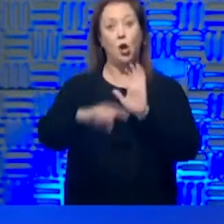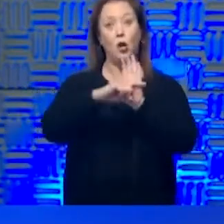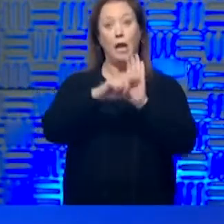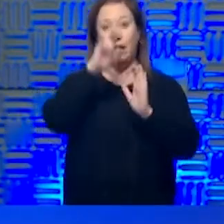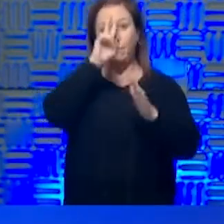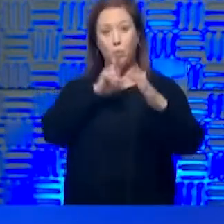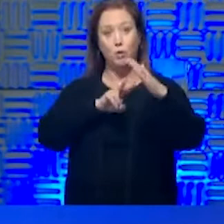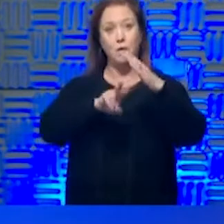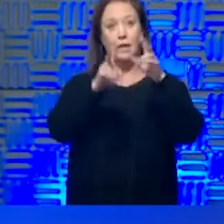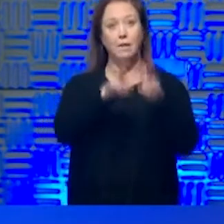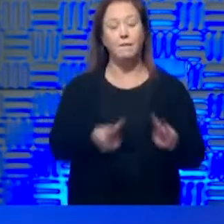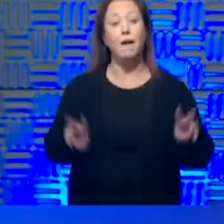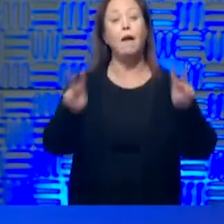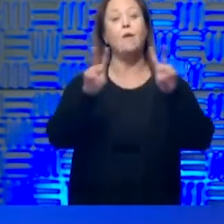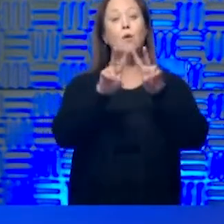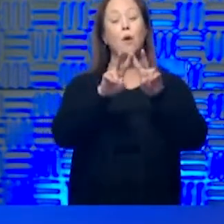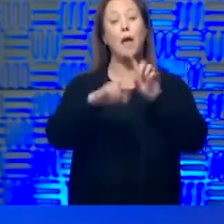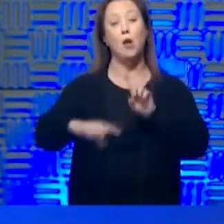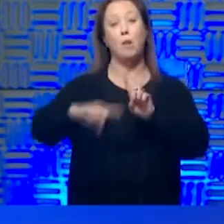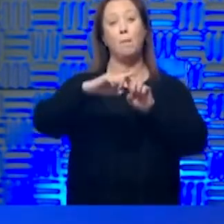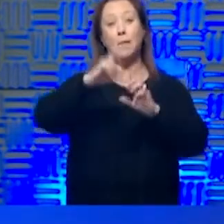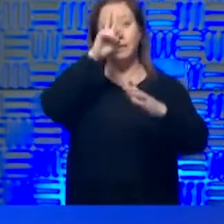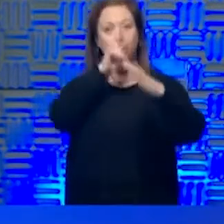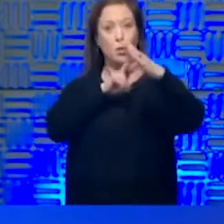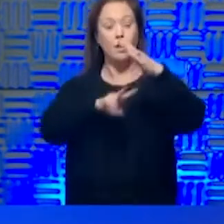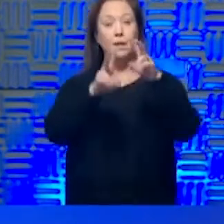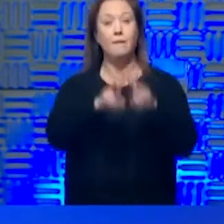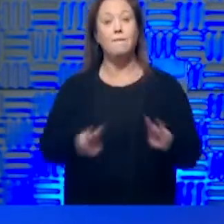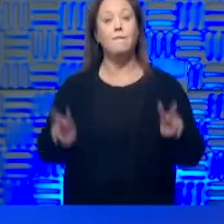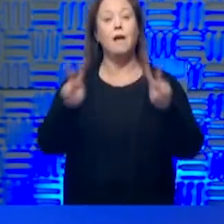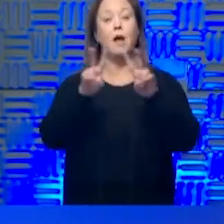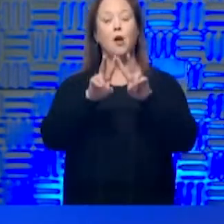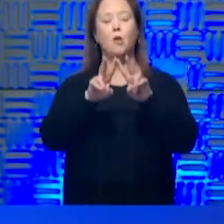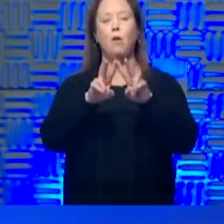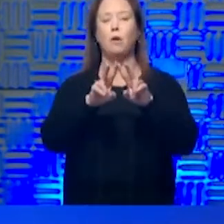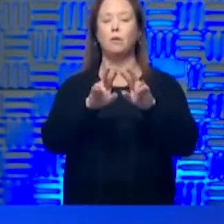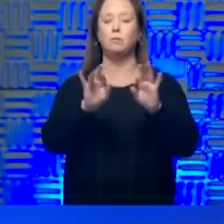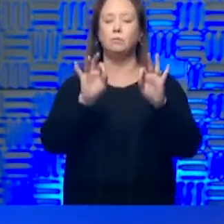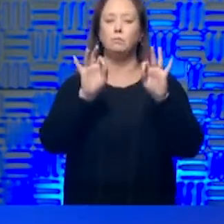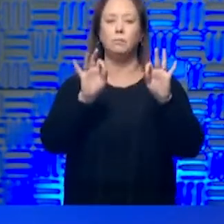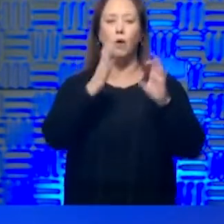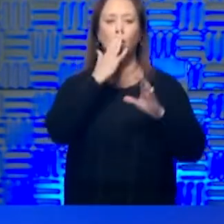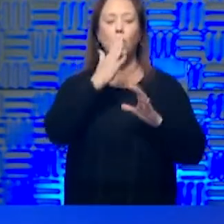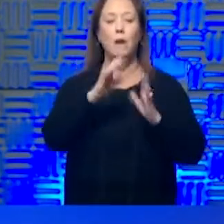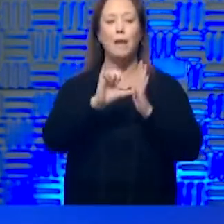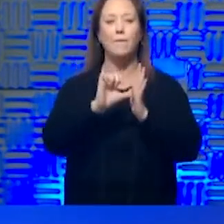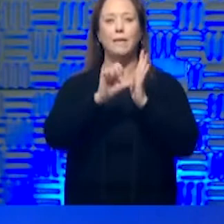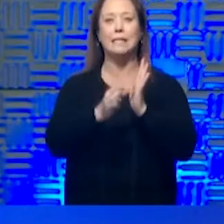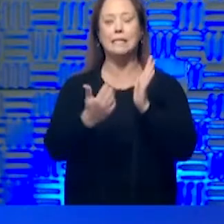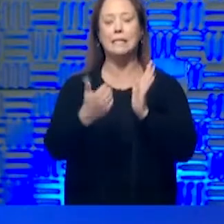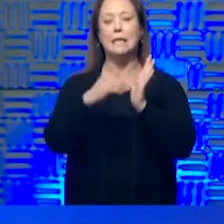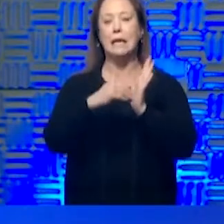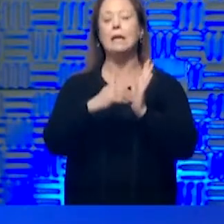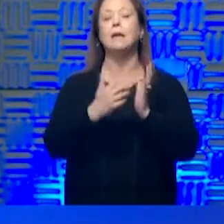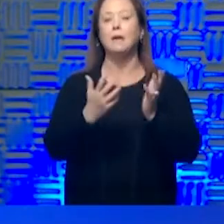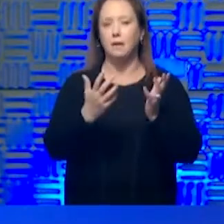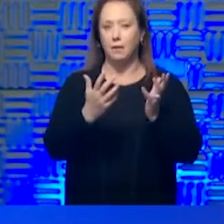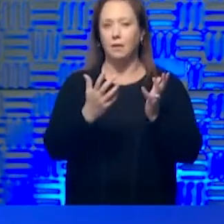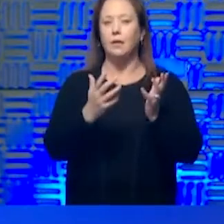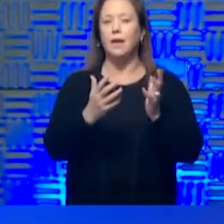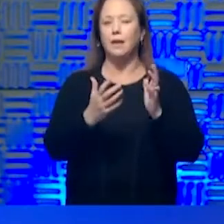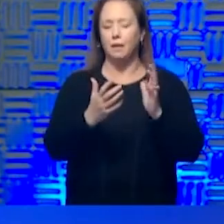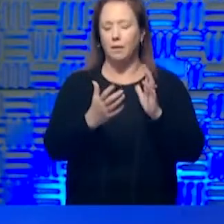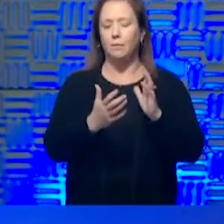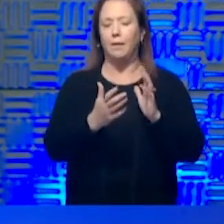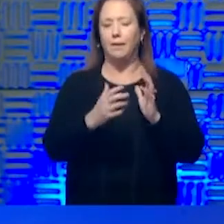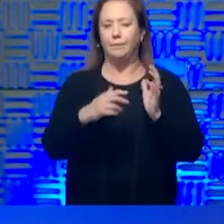predictive value and our positive predictive value for this test are at this point very good. I would like to emphasize again, a lot of it could be operator